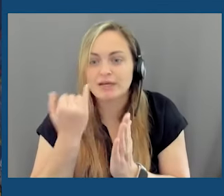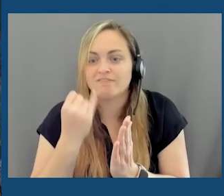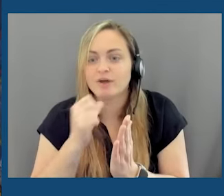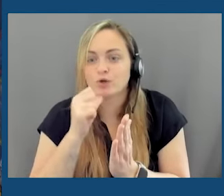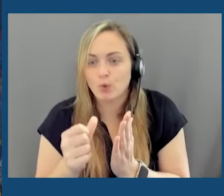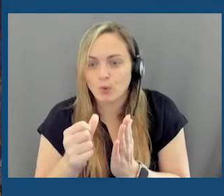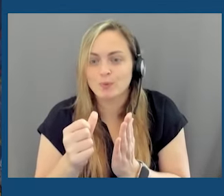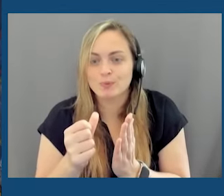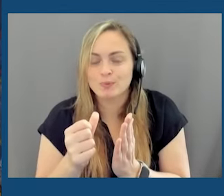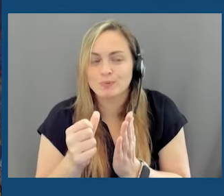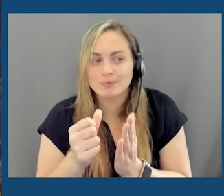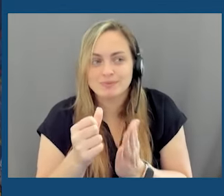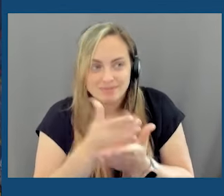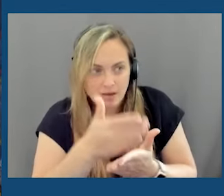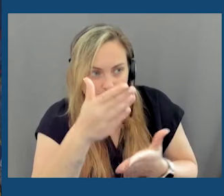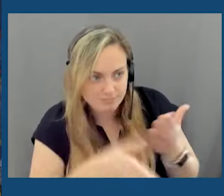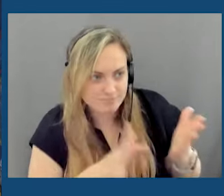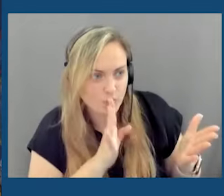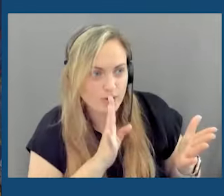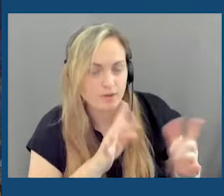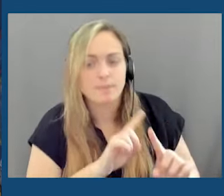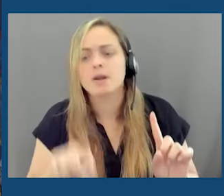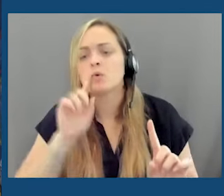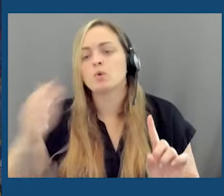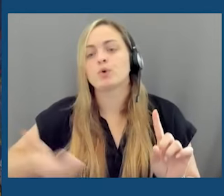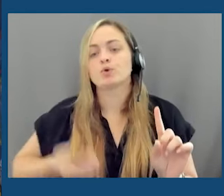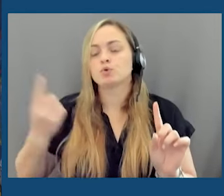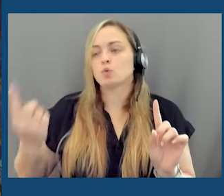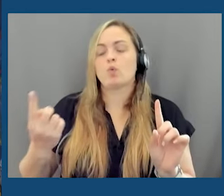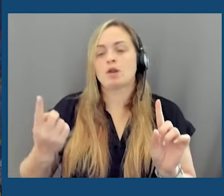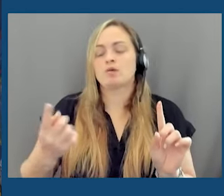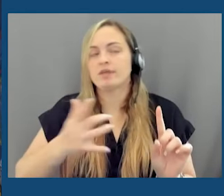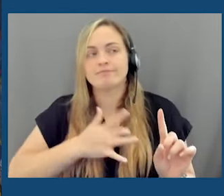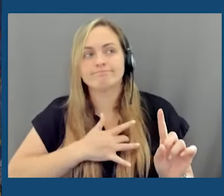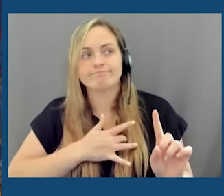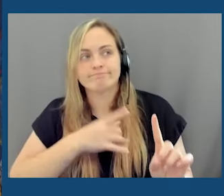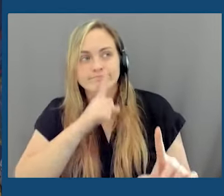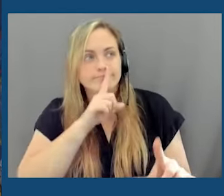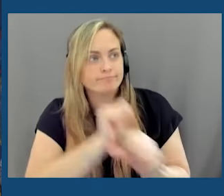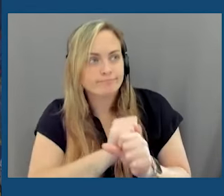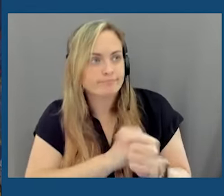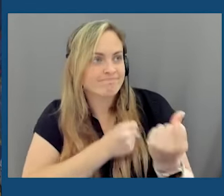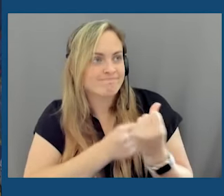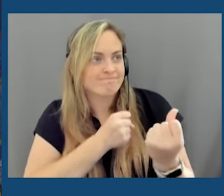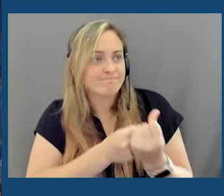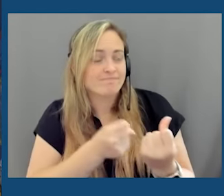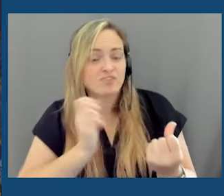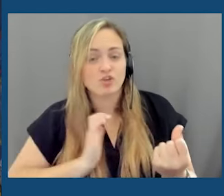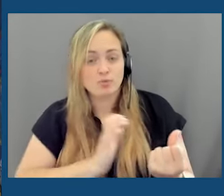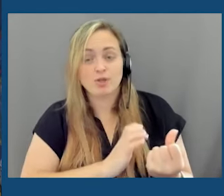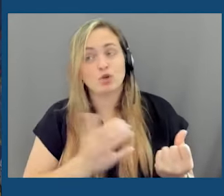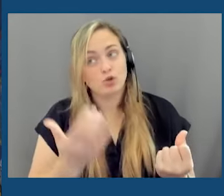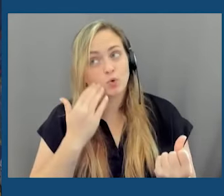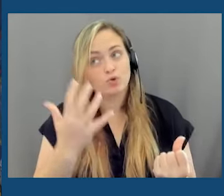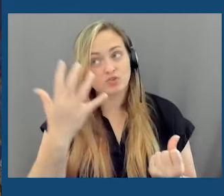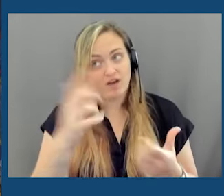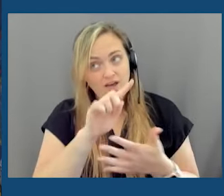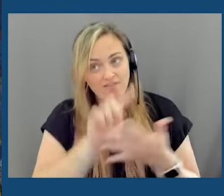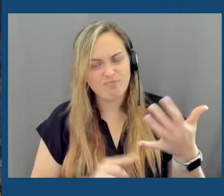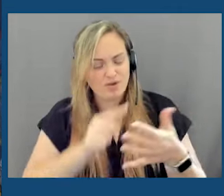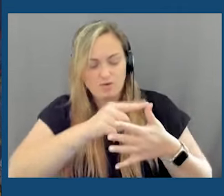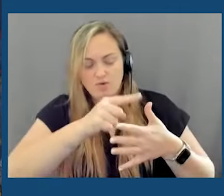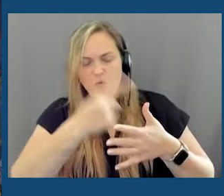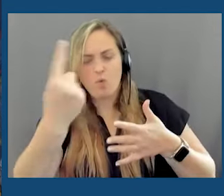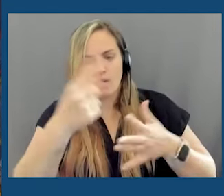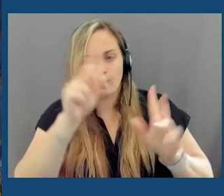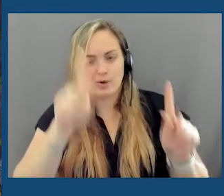But I would like to introduce one of the heartbeats of the committee. And you know there are five heartbeats, but one of the heartbeats of the